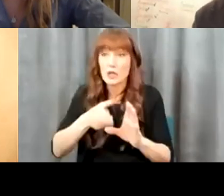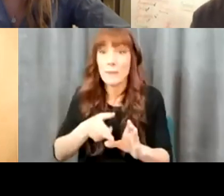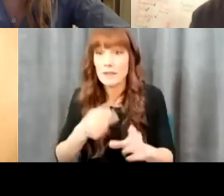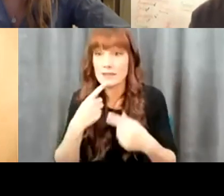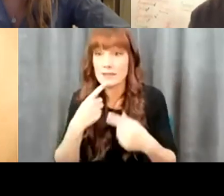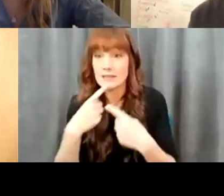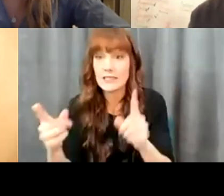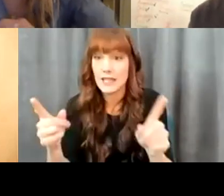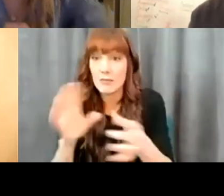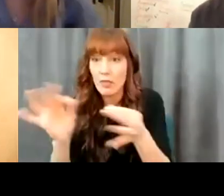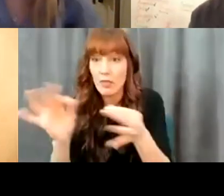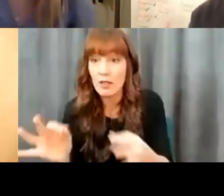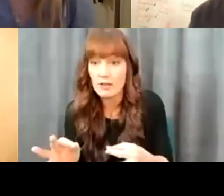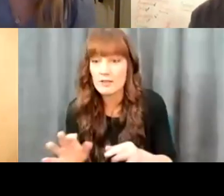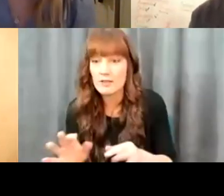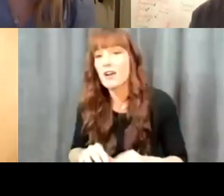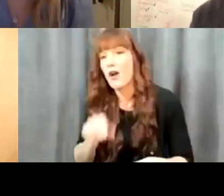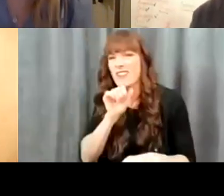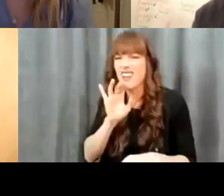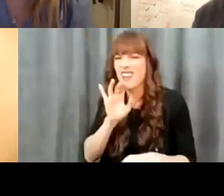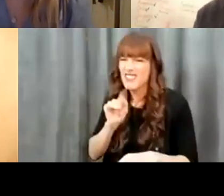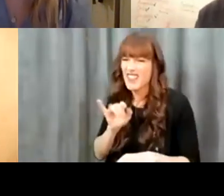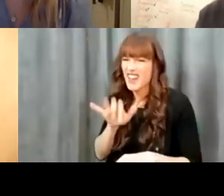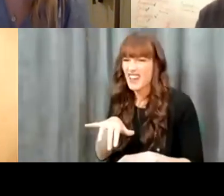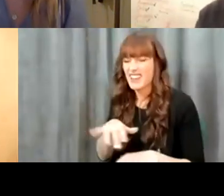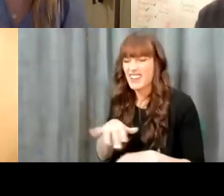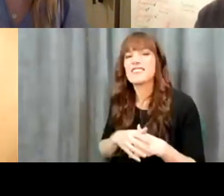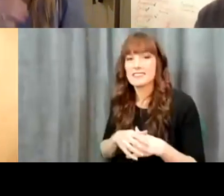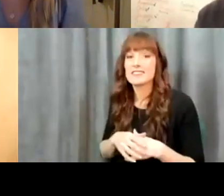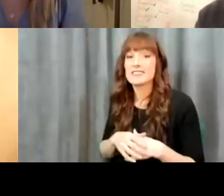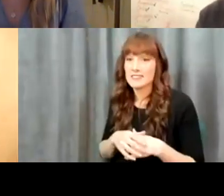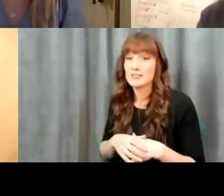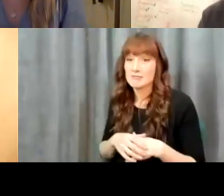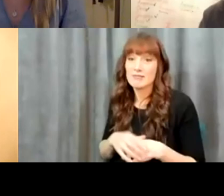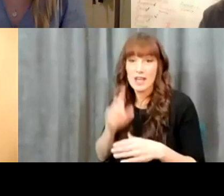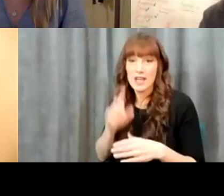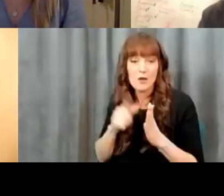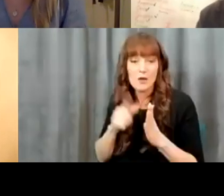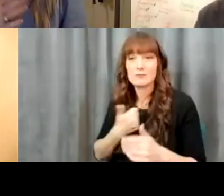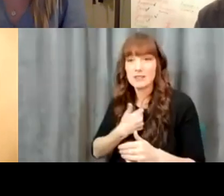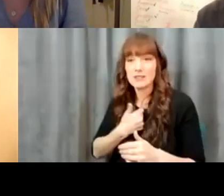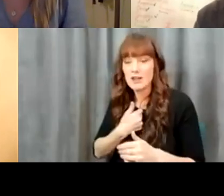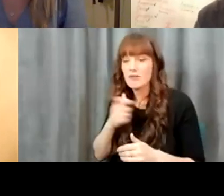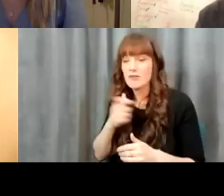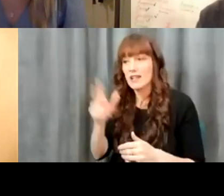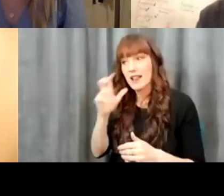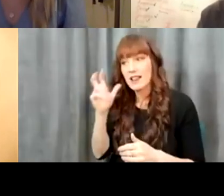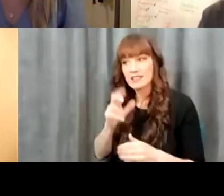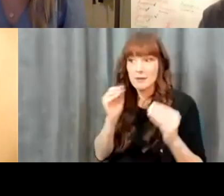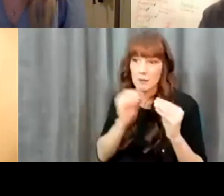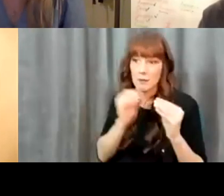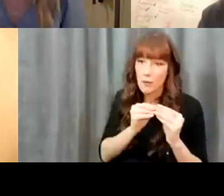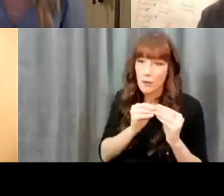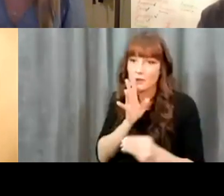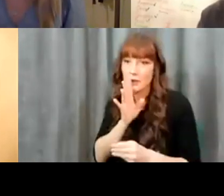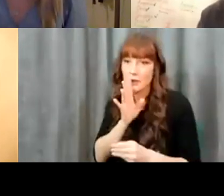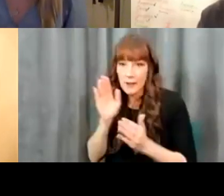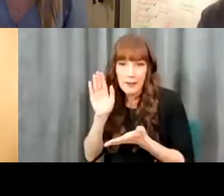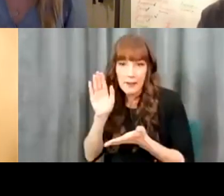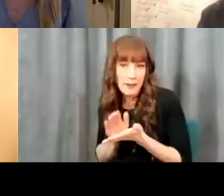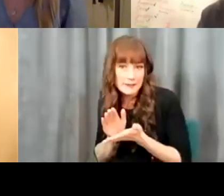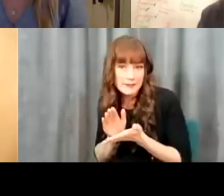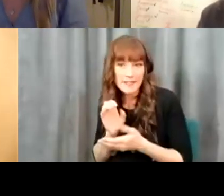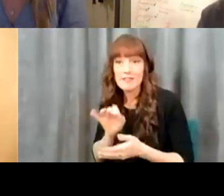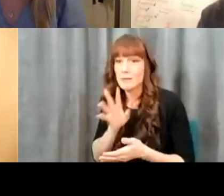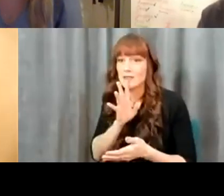say. I love that. Yeah. And I keep reminding myself to listen more and talk less. And if I am going to